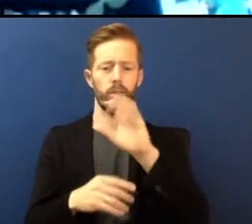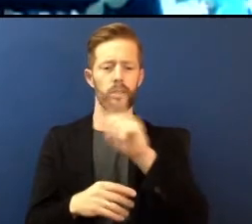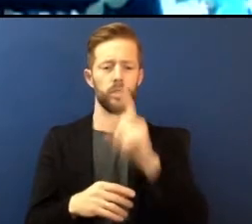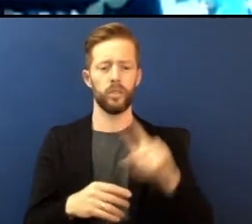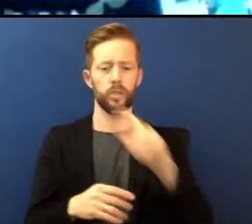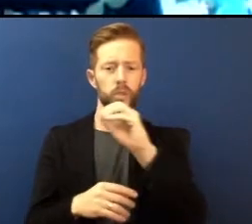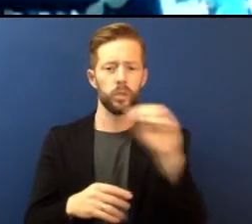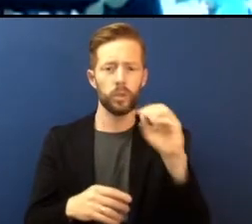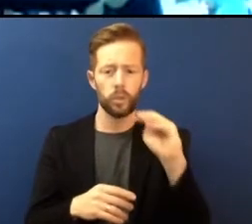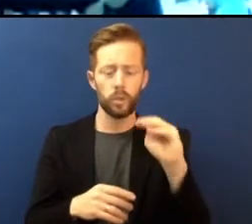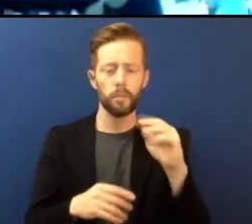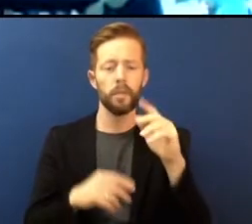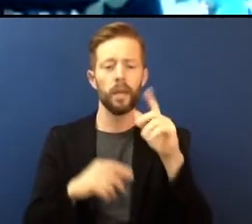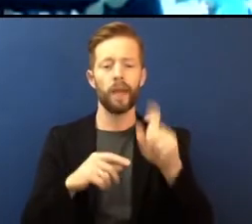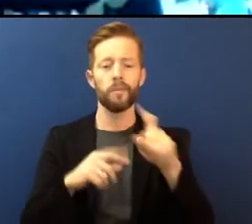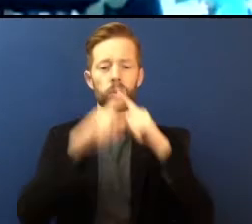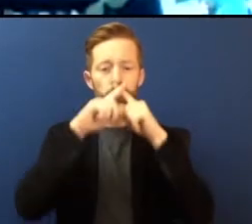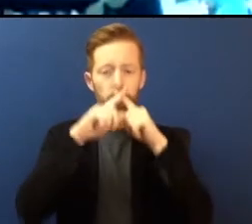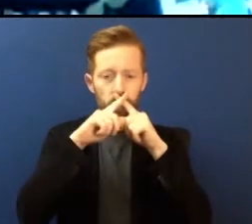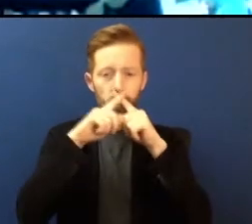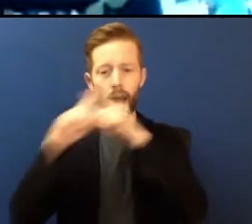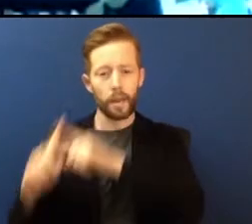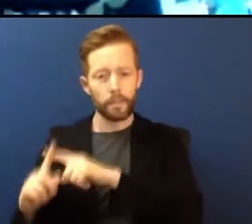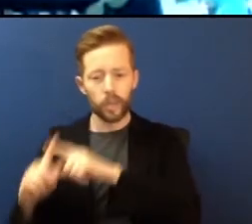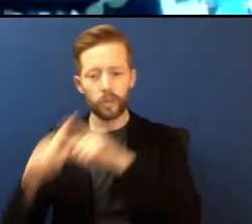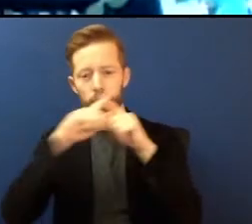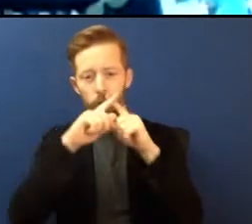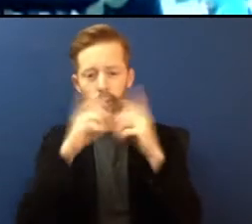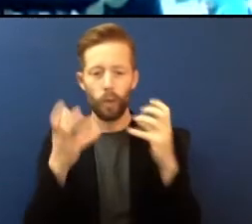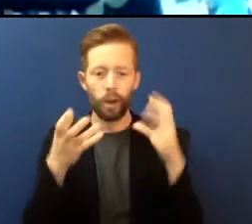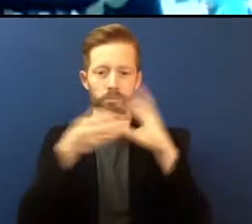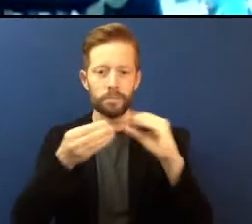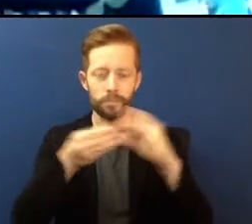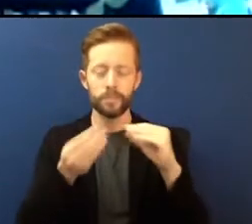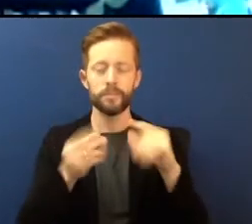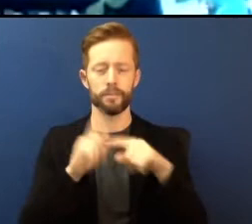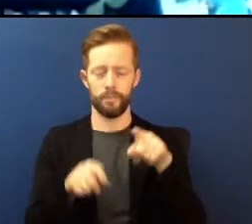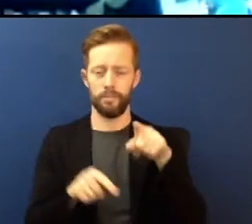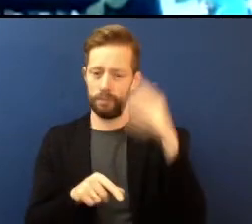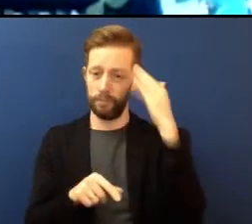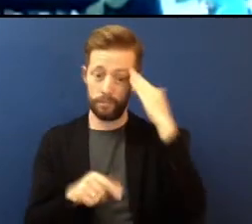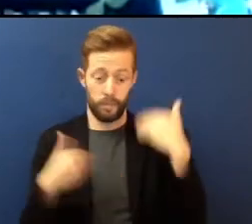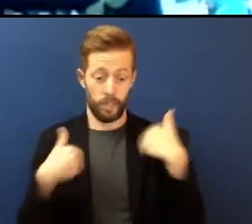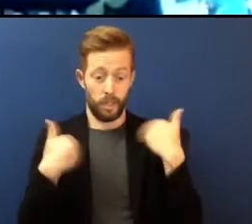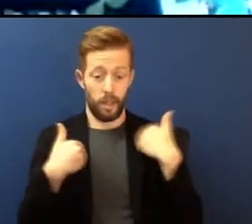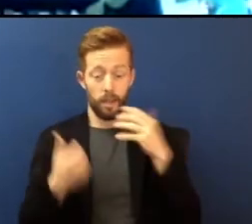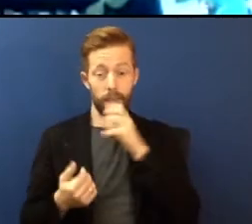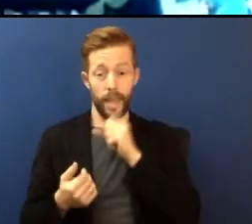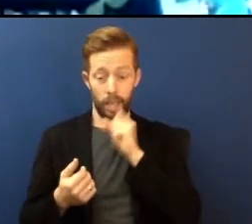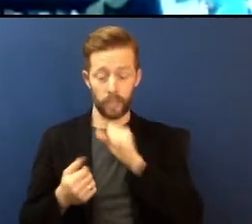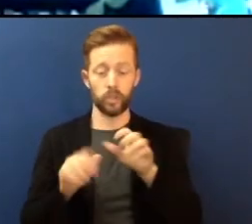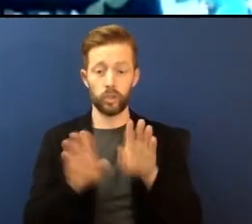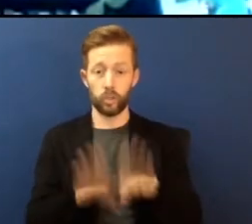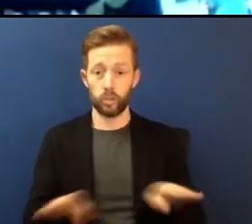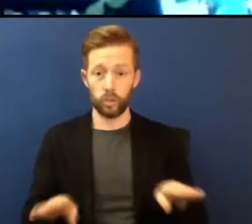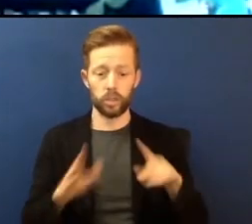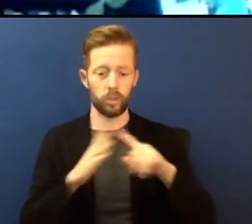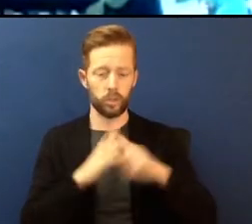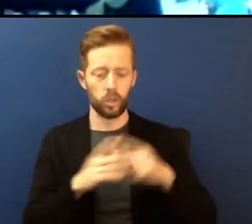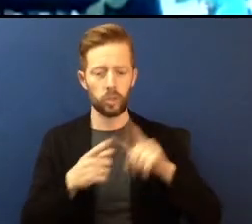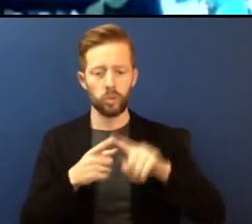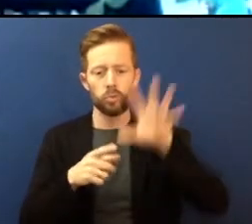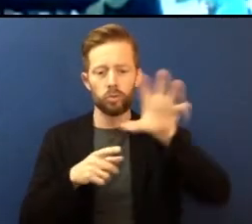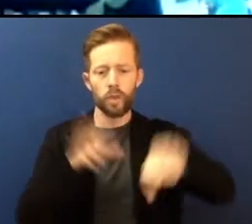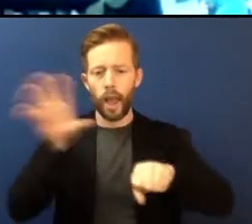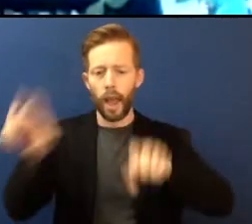navigate having the audio on when they want to talk and so forth. But at a very young age, as you know, children begin